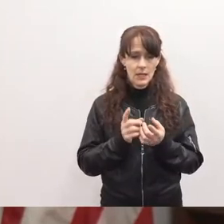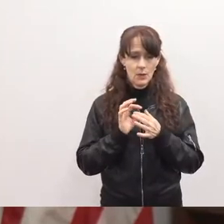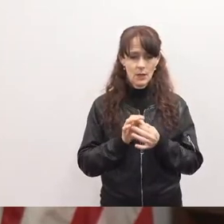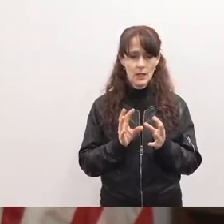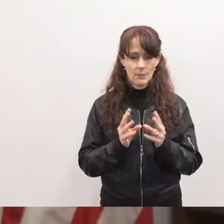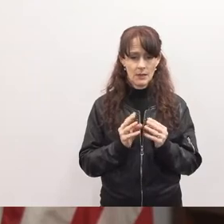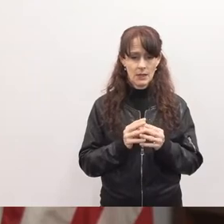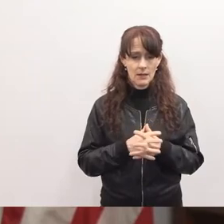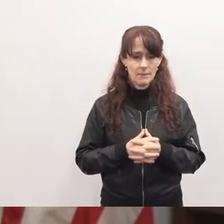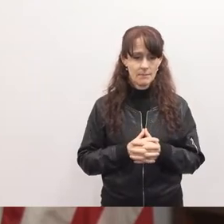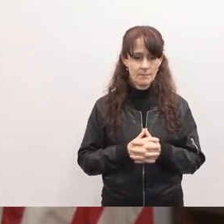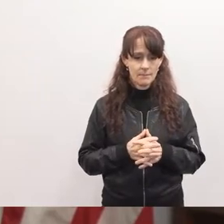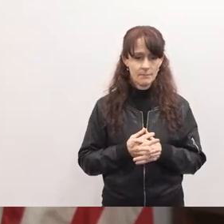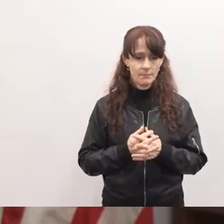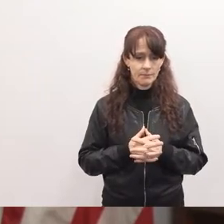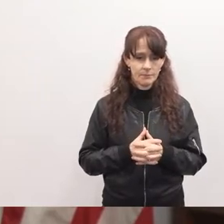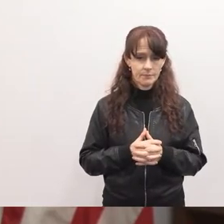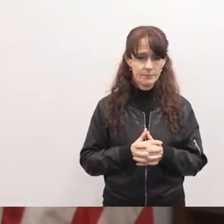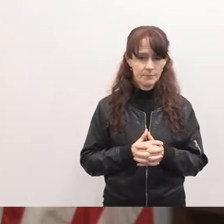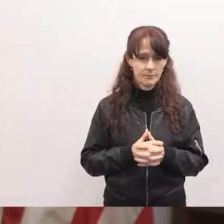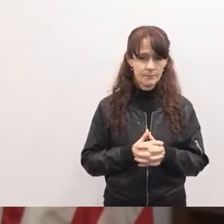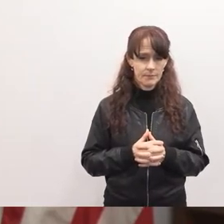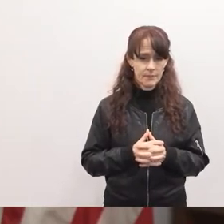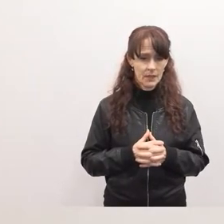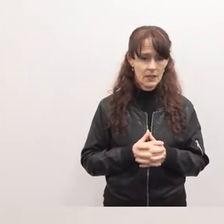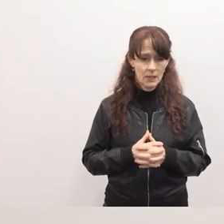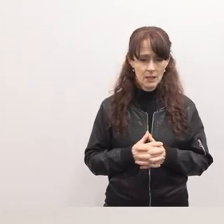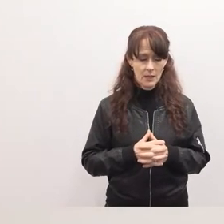meeting. So, can you give me